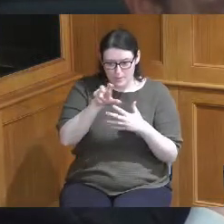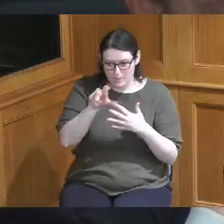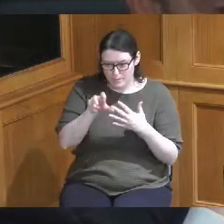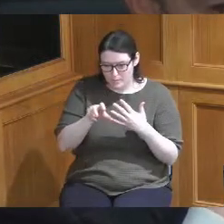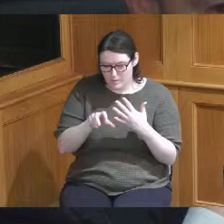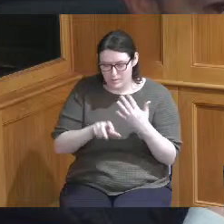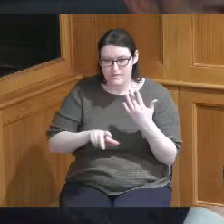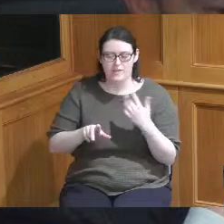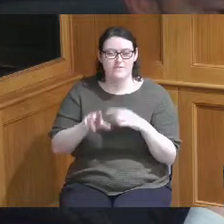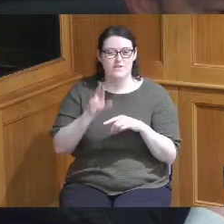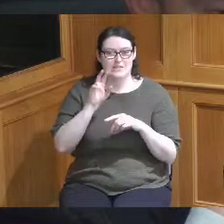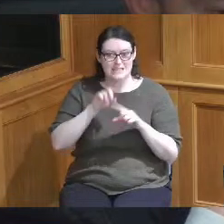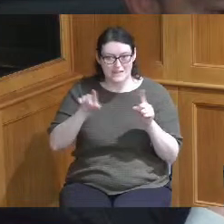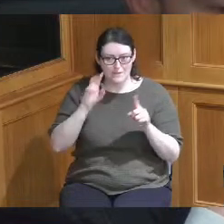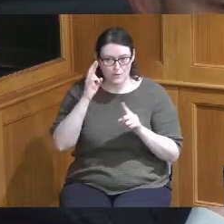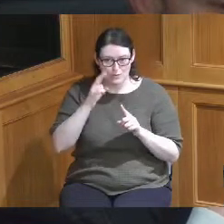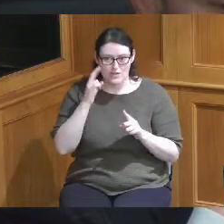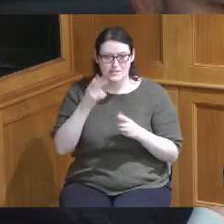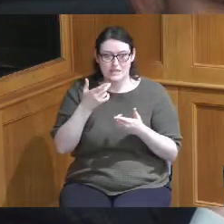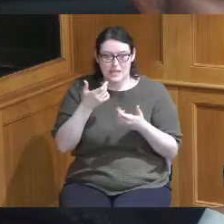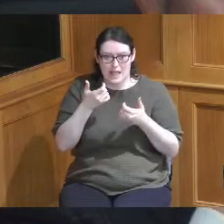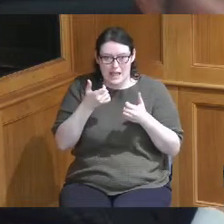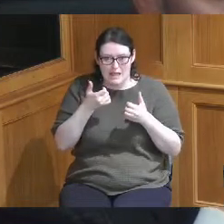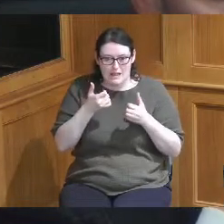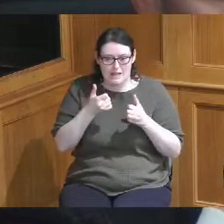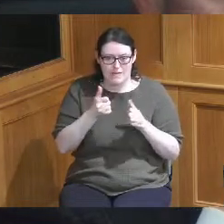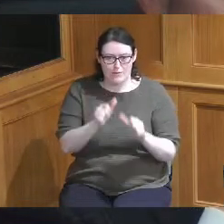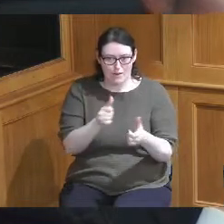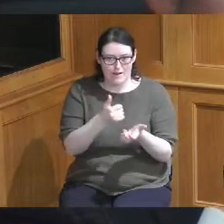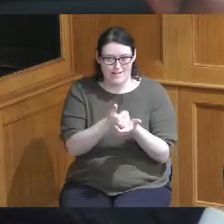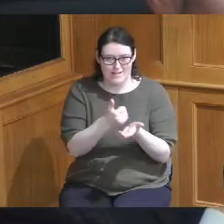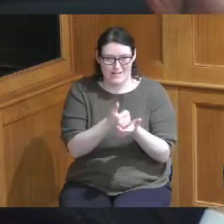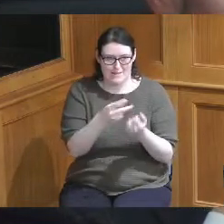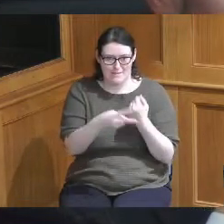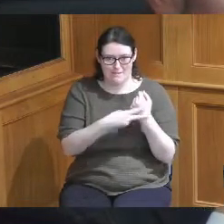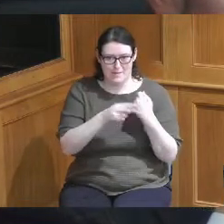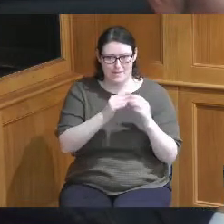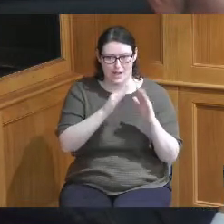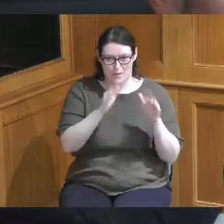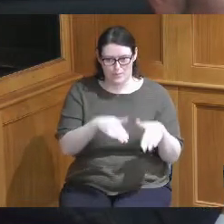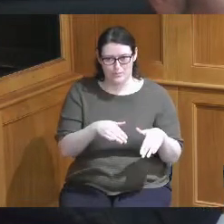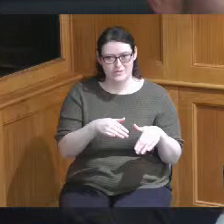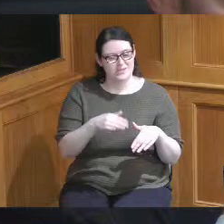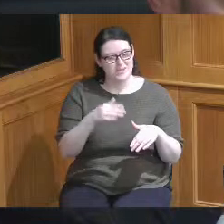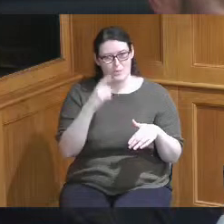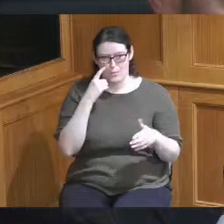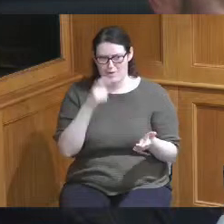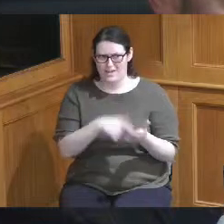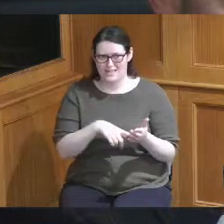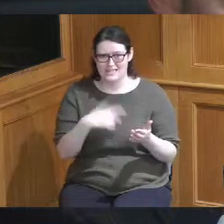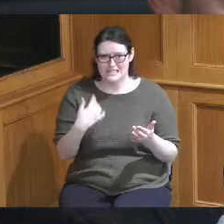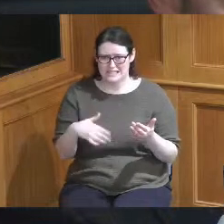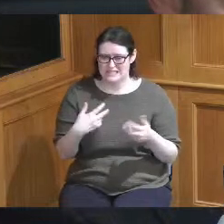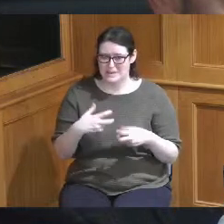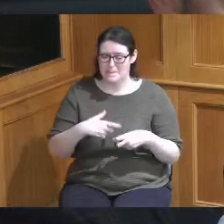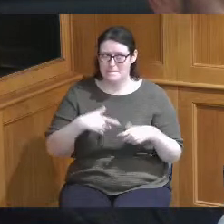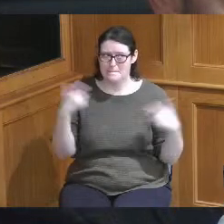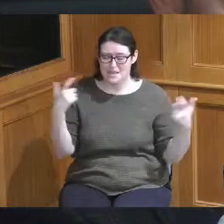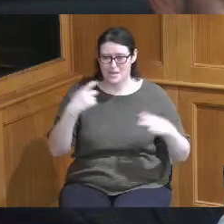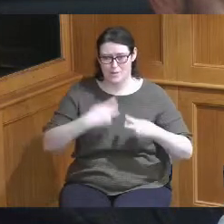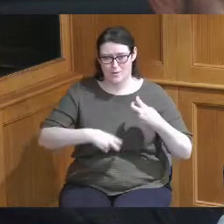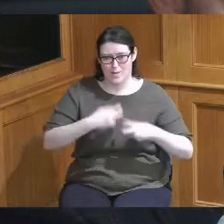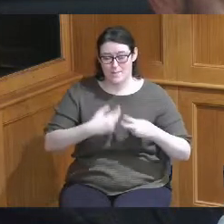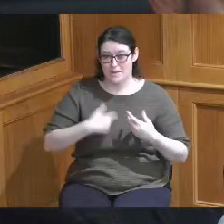help people stay in their homes. And we all recognize that it's a huge challenge, and I'm open to the idea that we